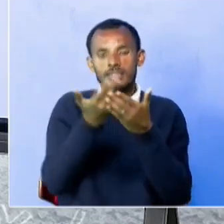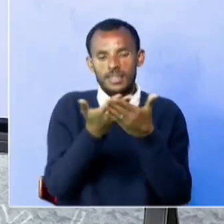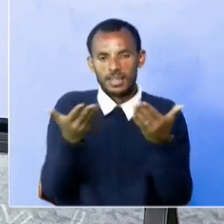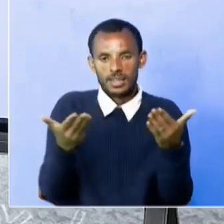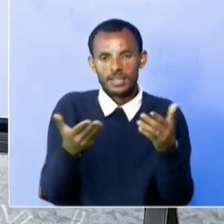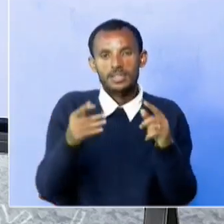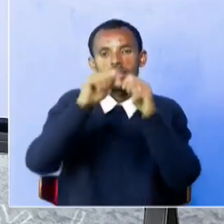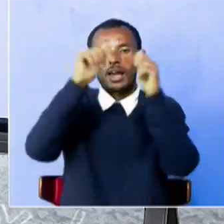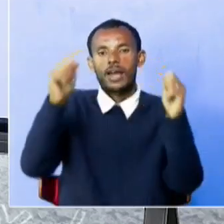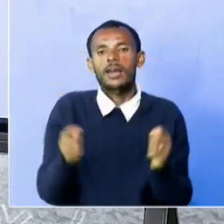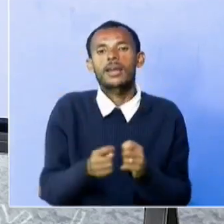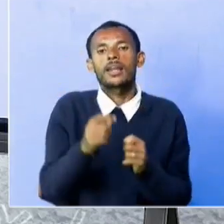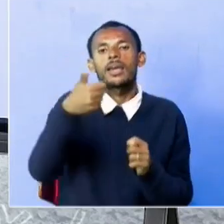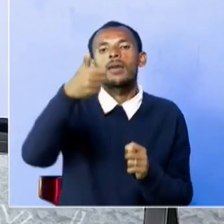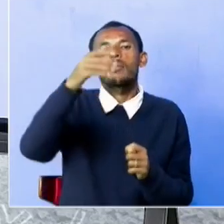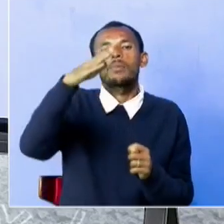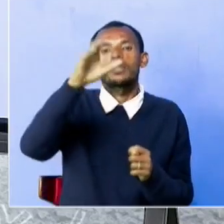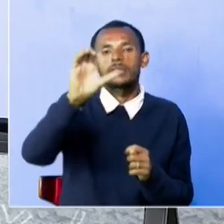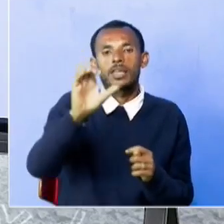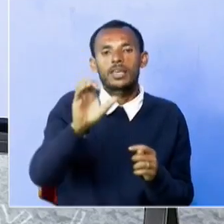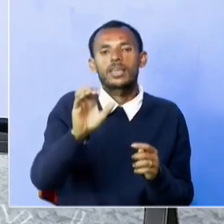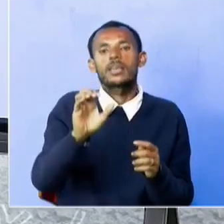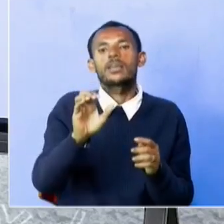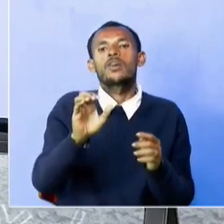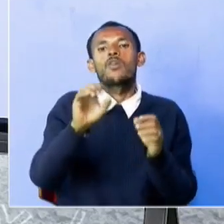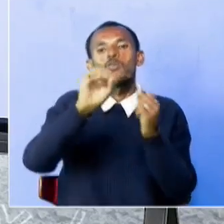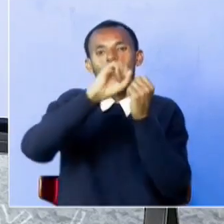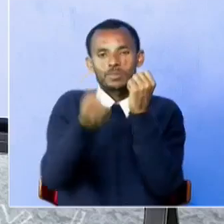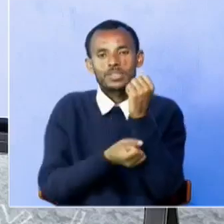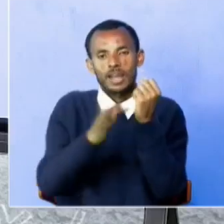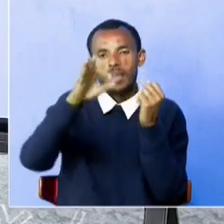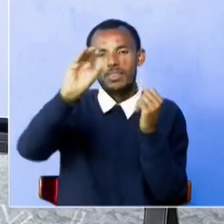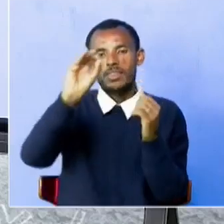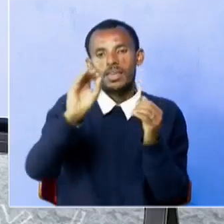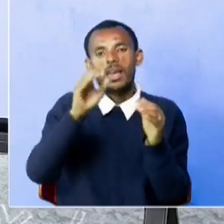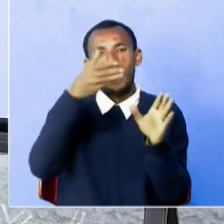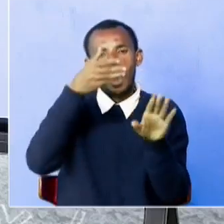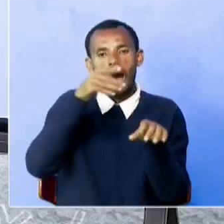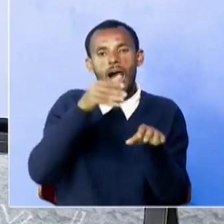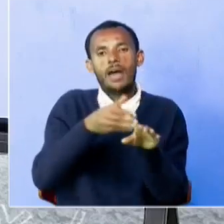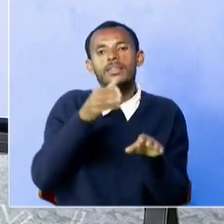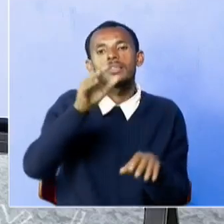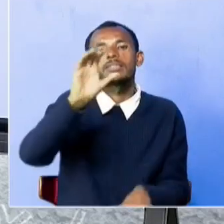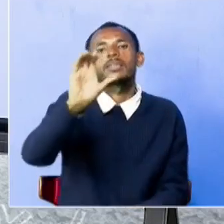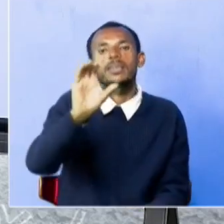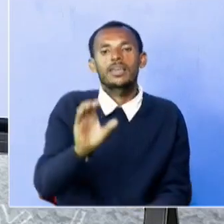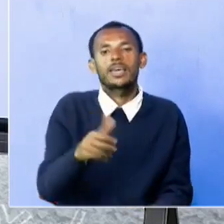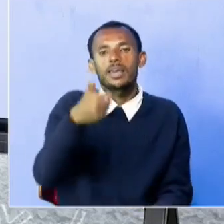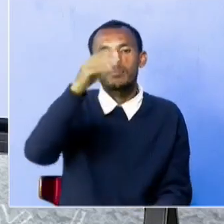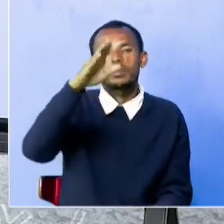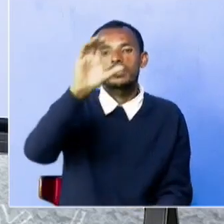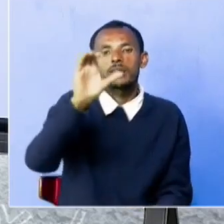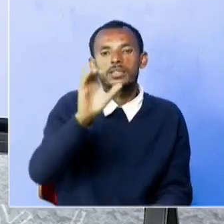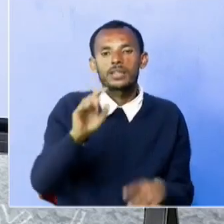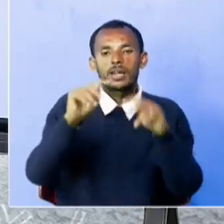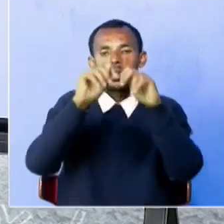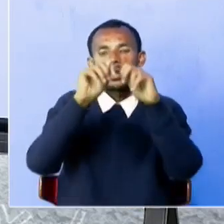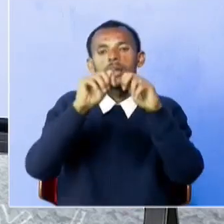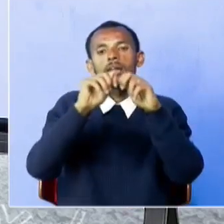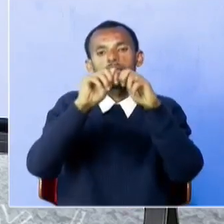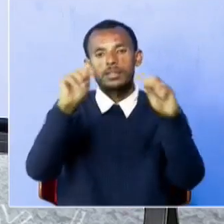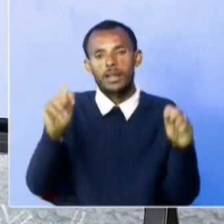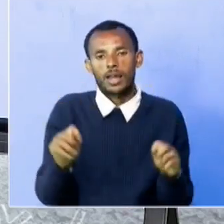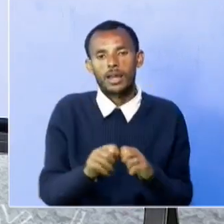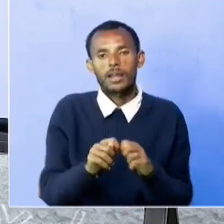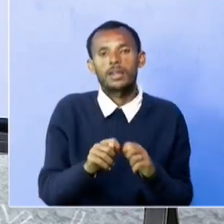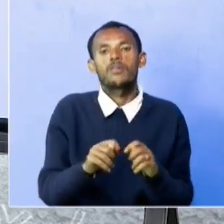ABC forms 90 degree at C. So ABC is a right angle triangle forming 90 degree at